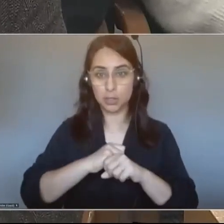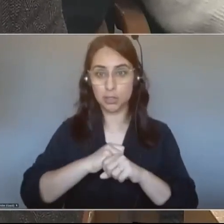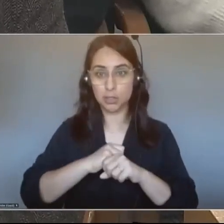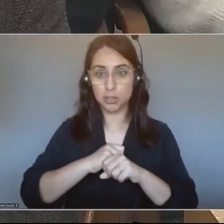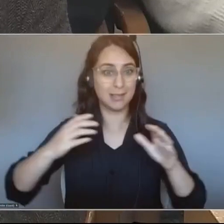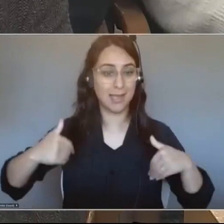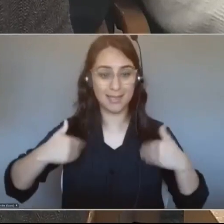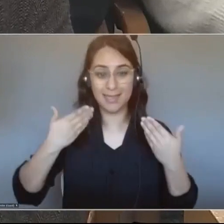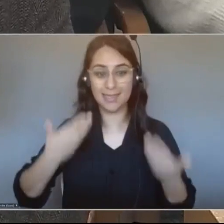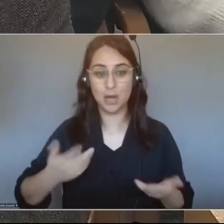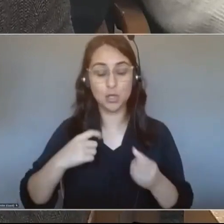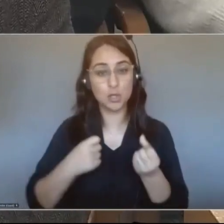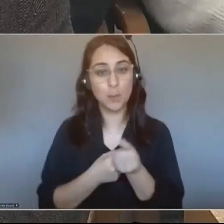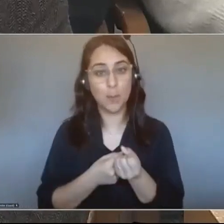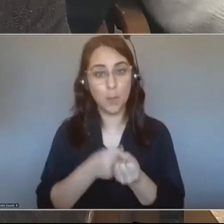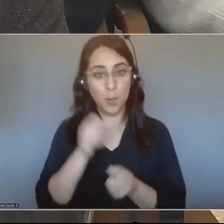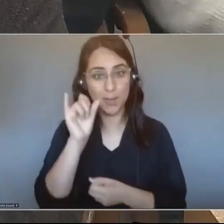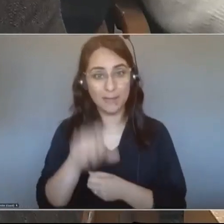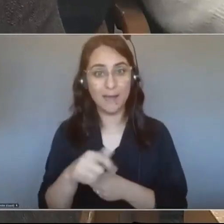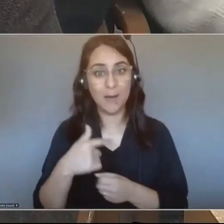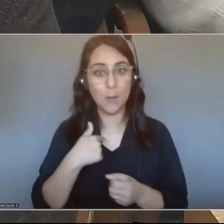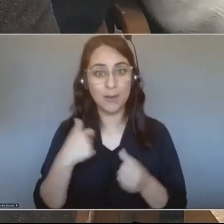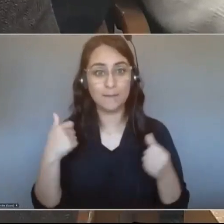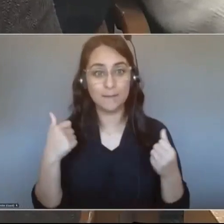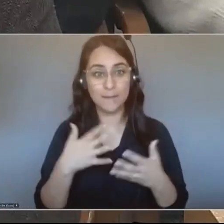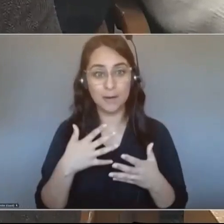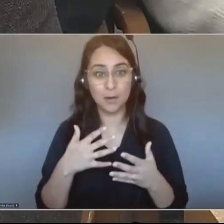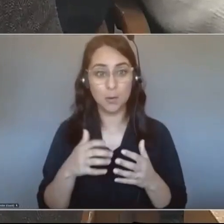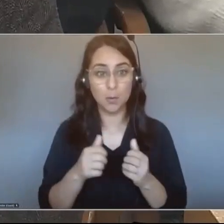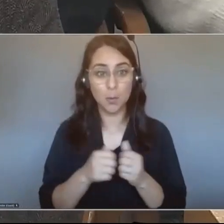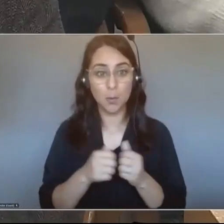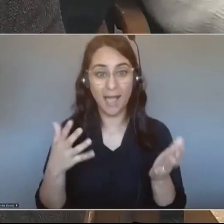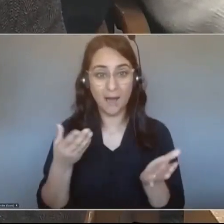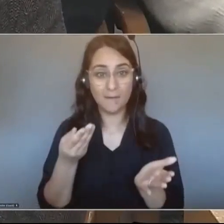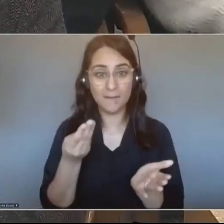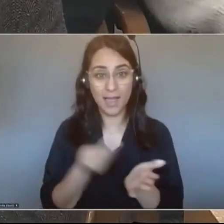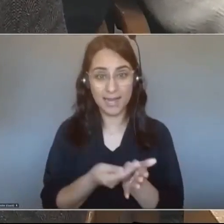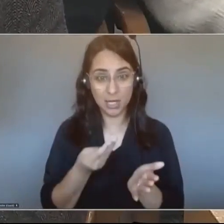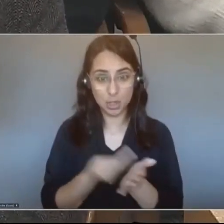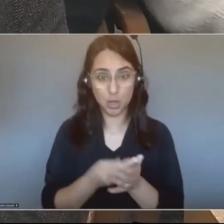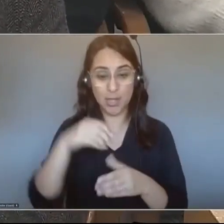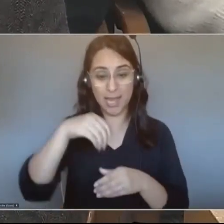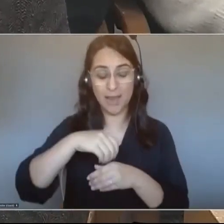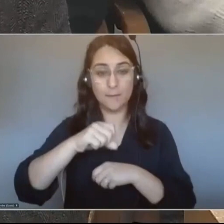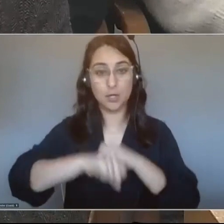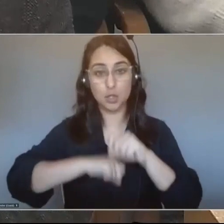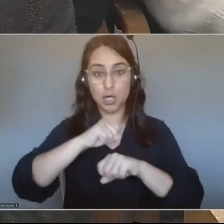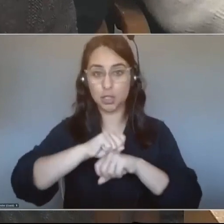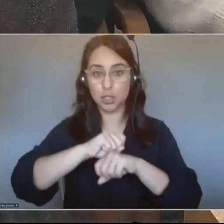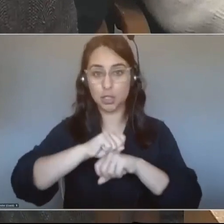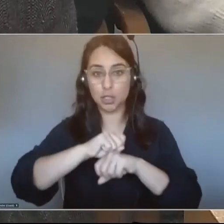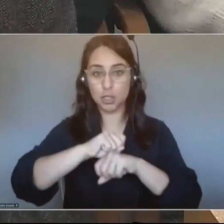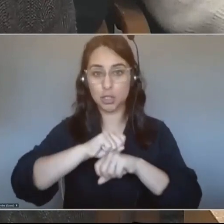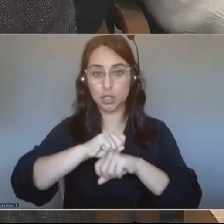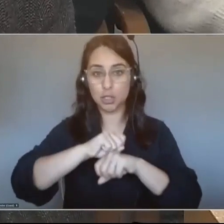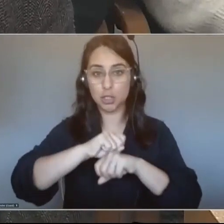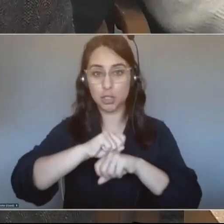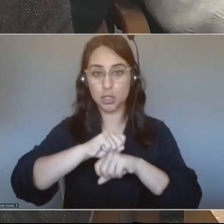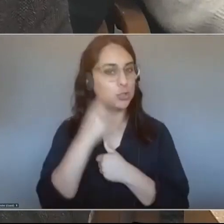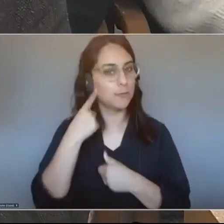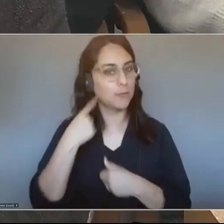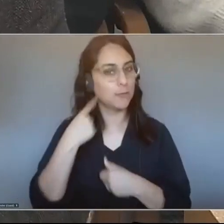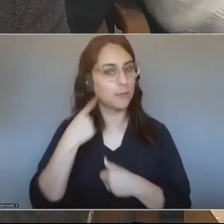And we fear that without any financial infrastructure, that that's going to be dangerous for us. That's the